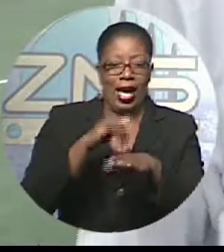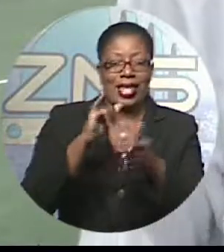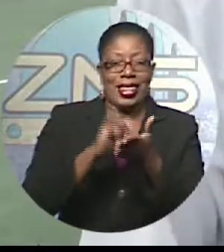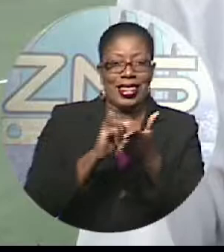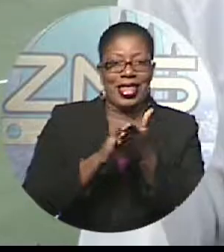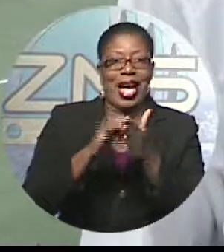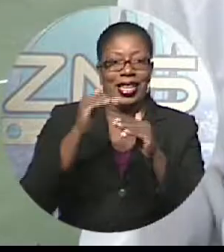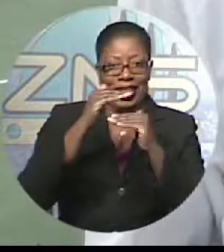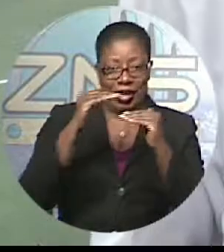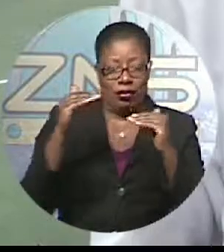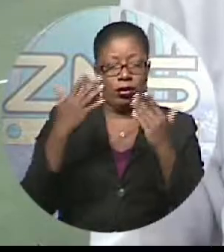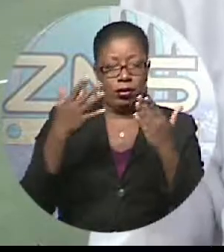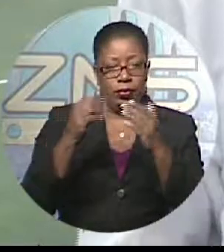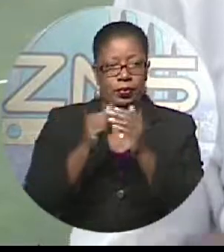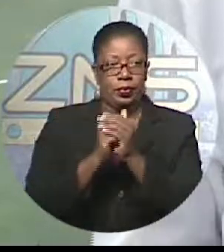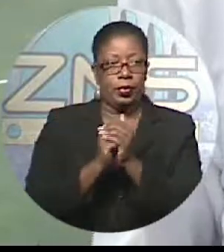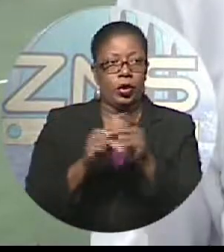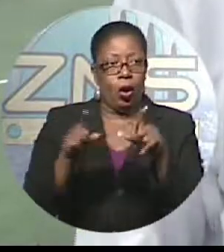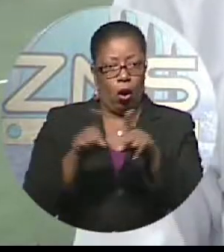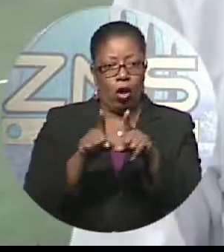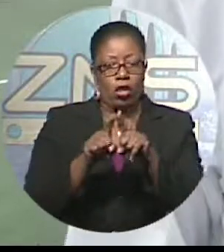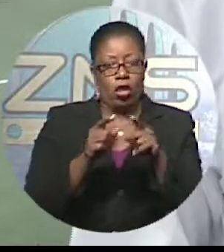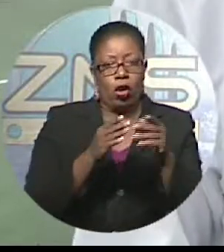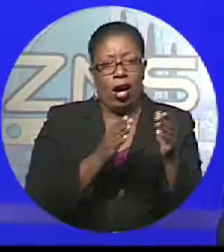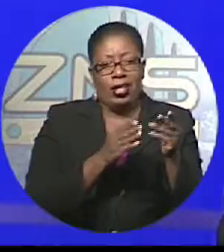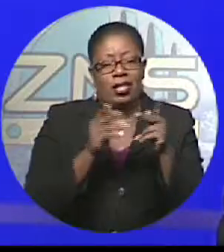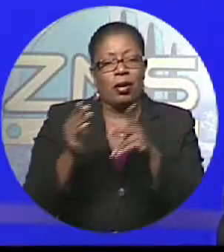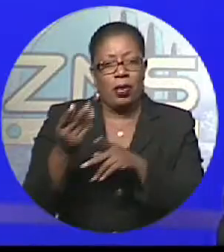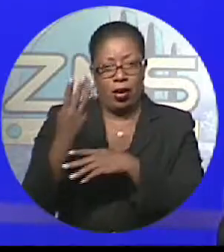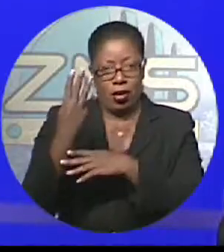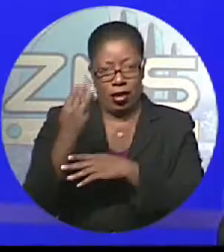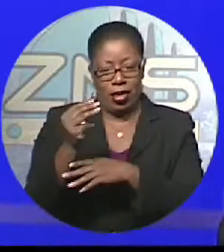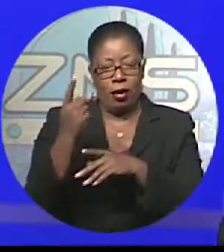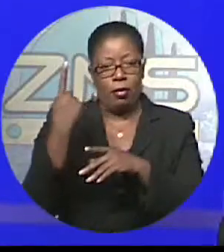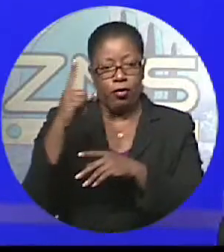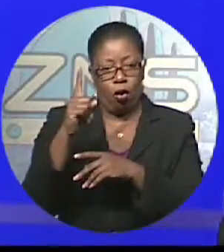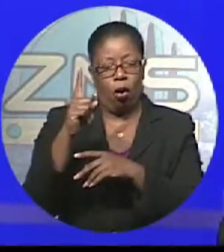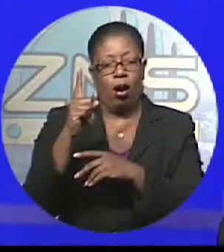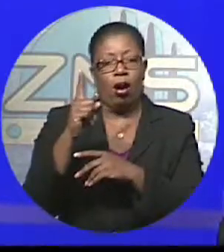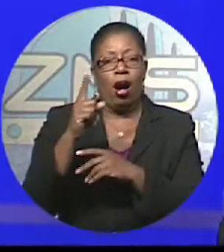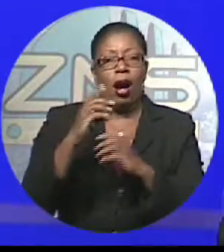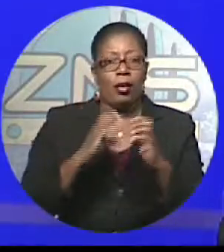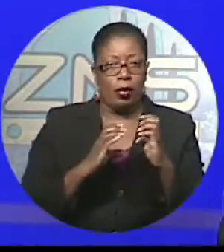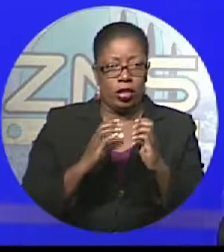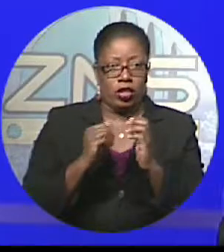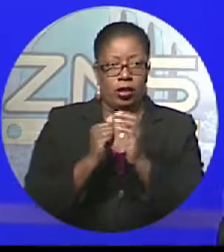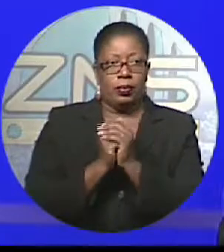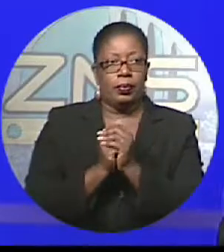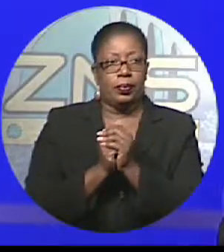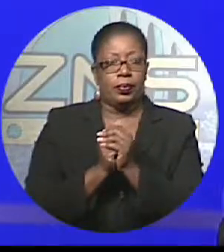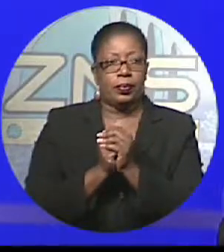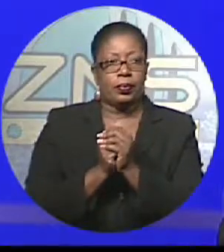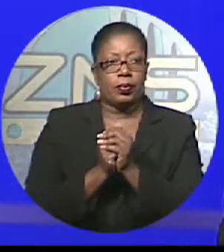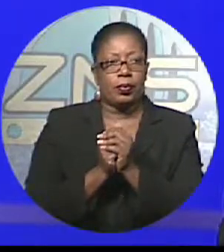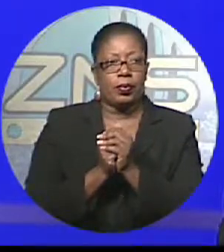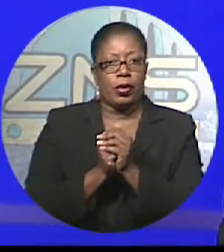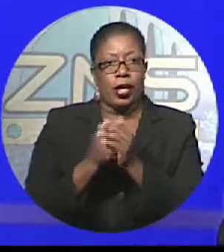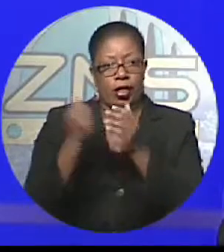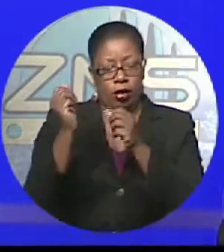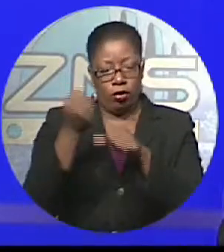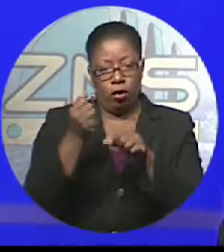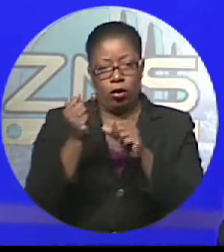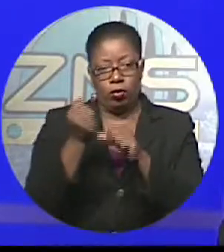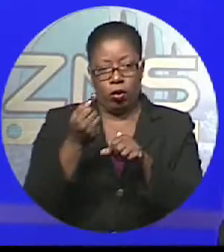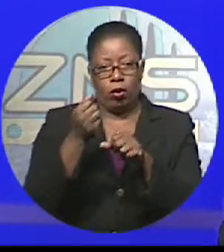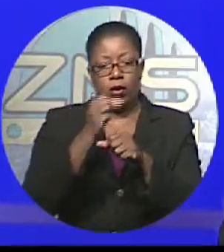because he played on tour, but also preparing them for the competition. The 2014 softball season is in full swing, and the Bahamas Softball